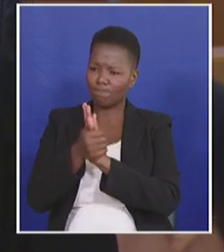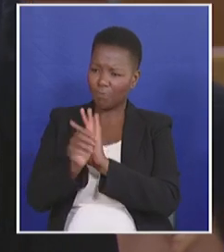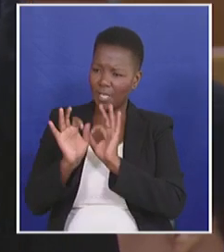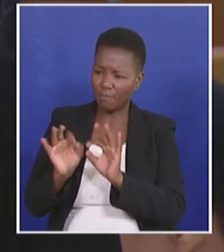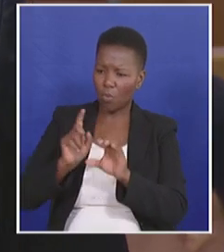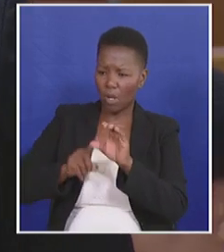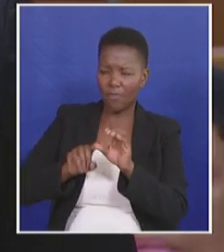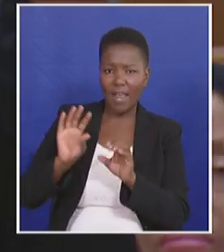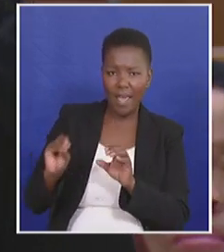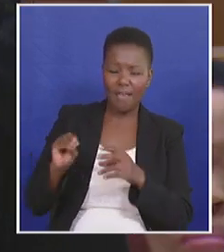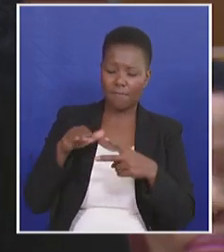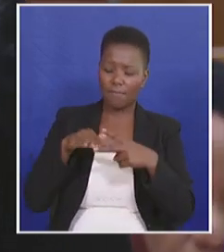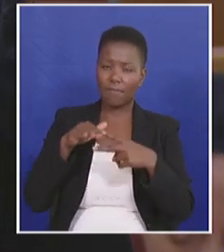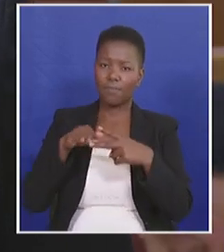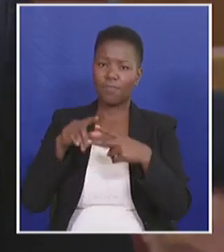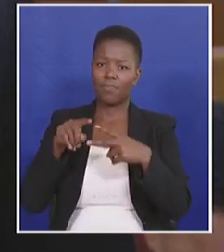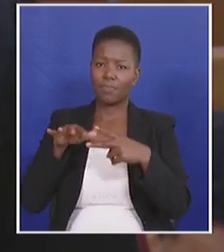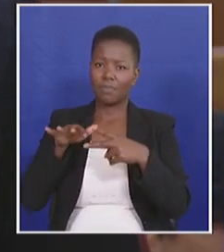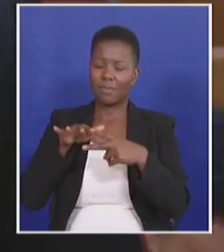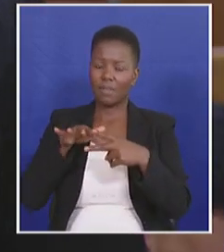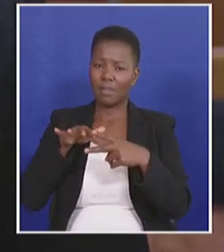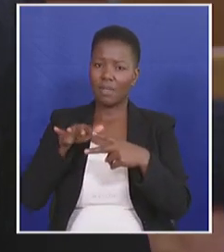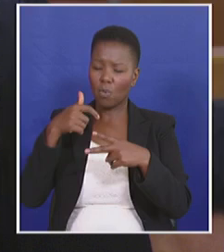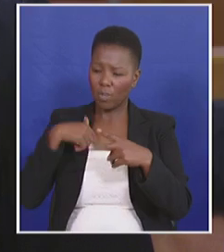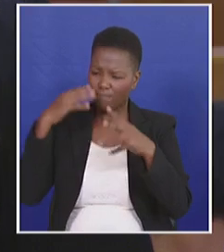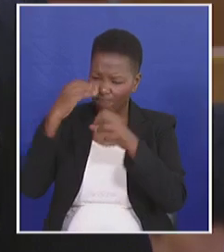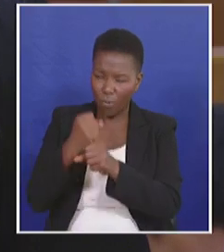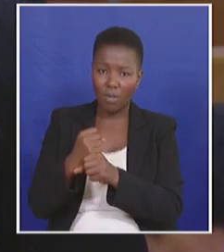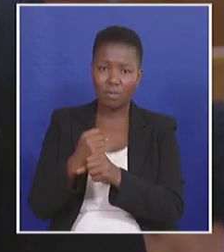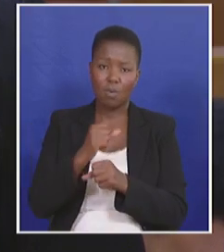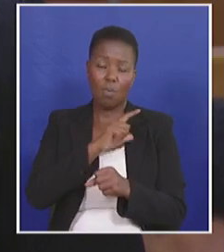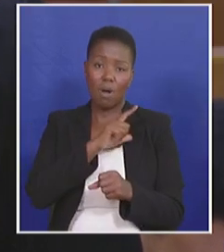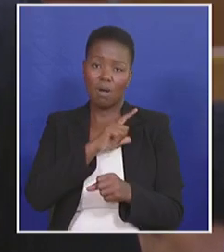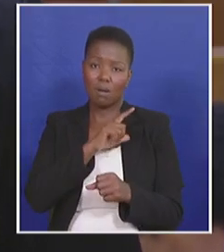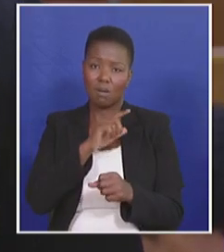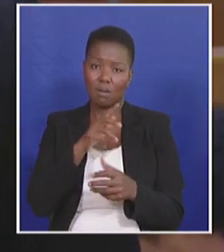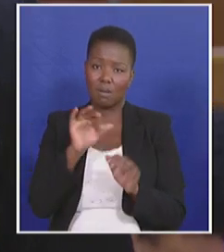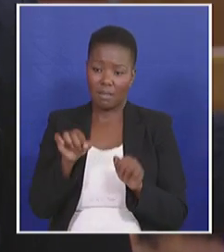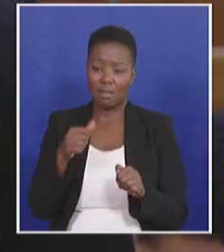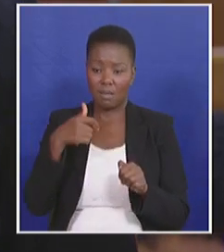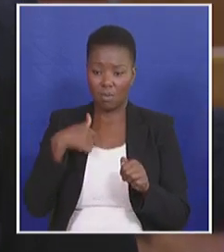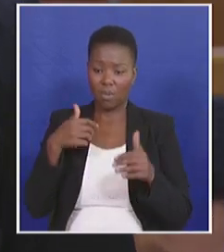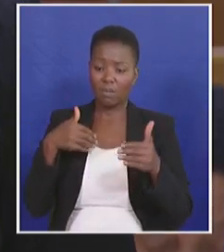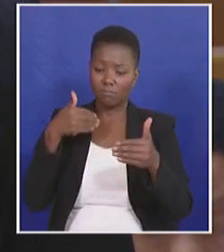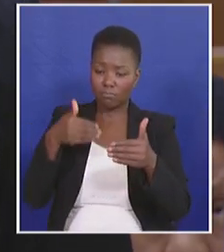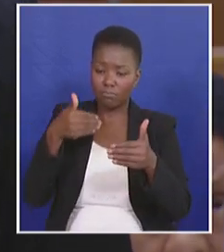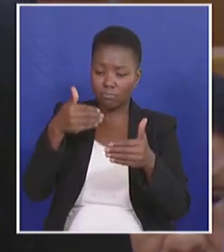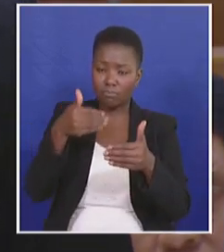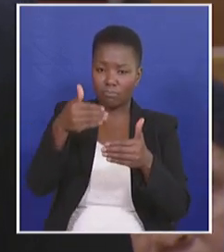and other issues that we're beginning to focus on, so that indeed, as we move towards